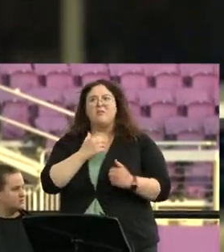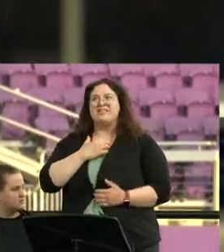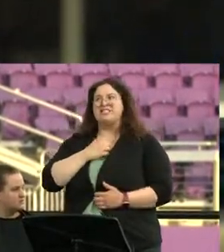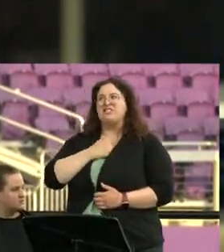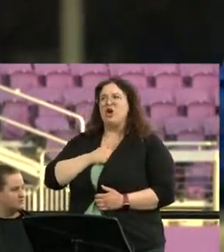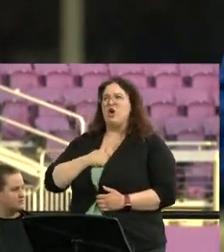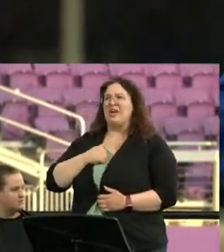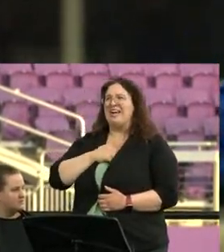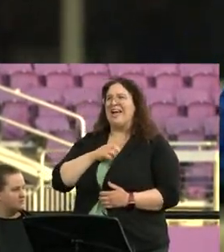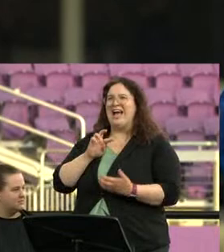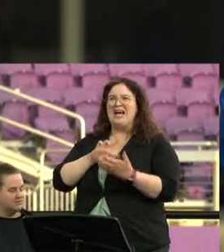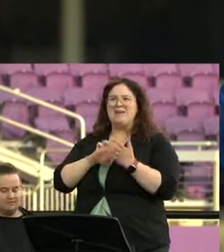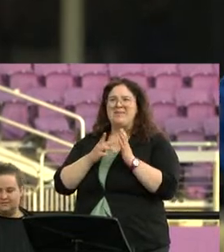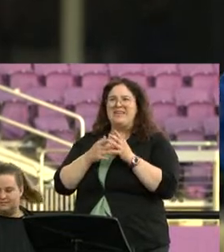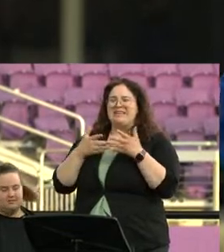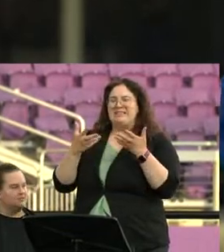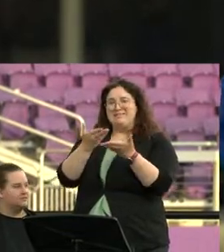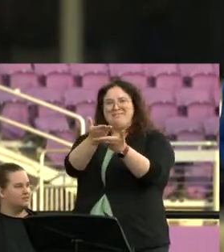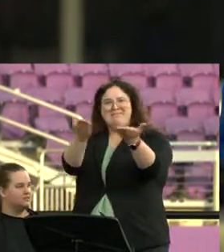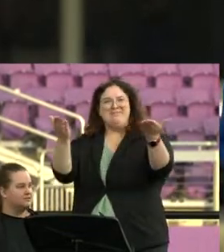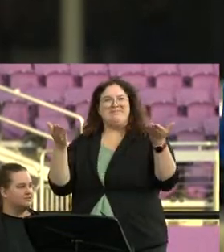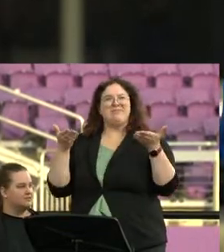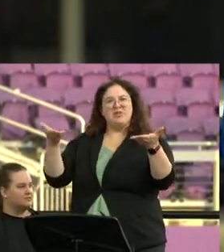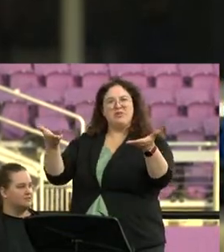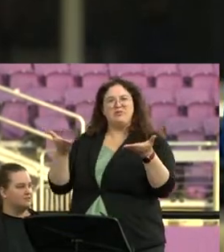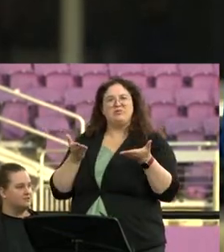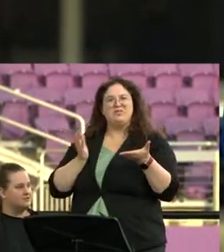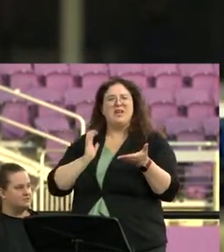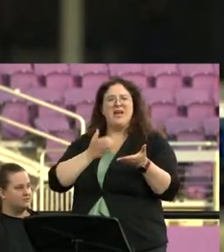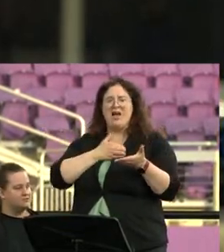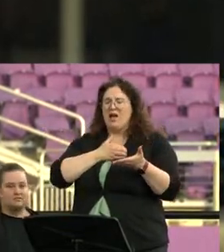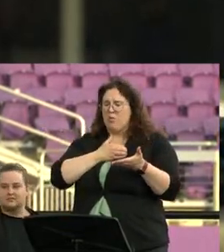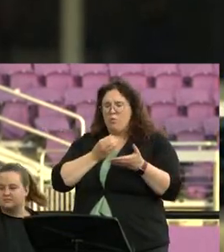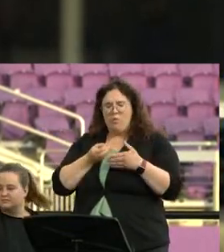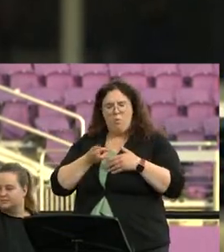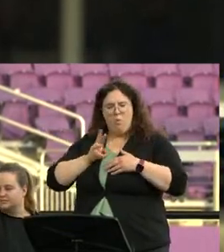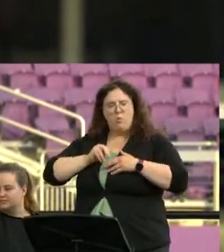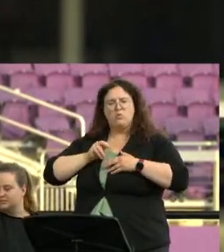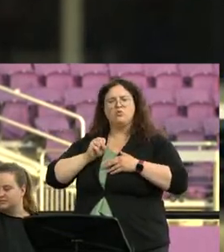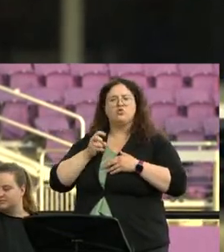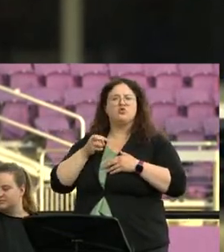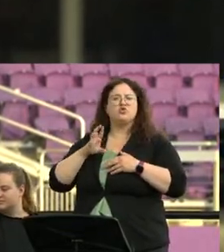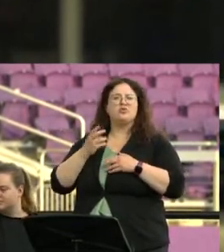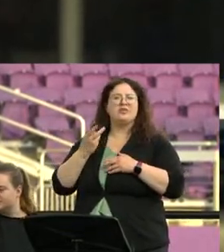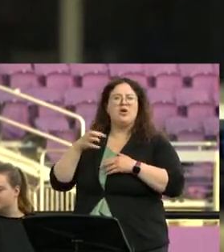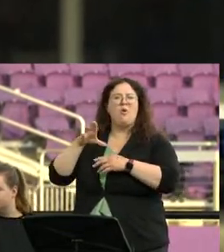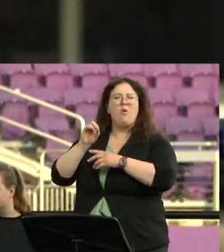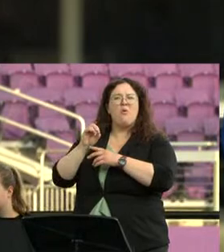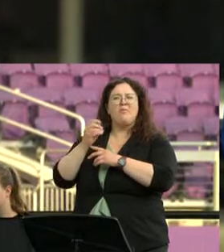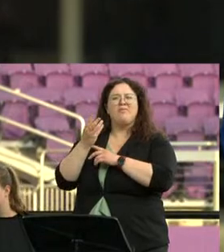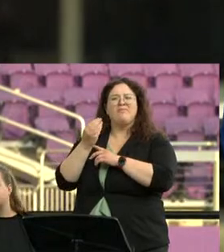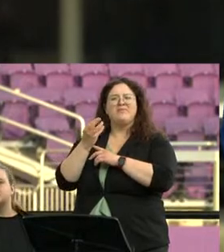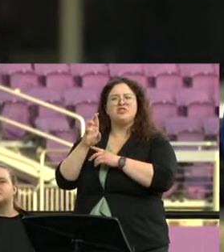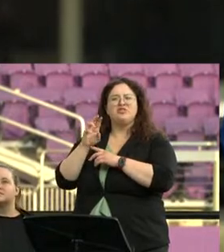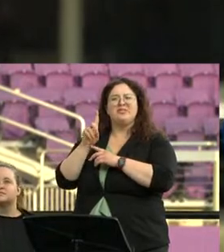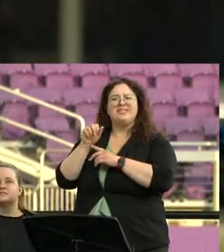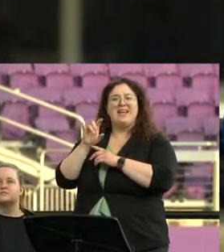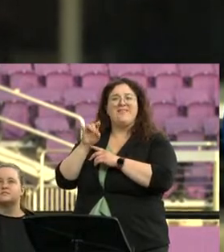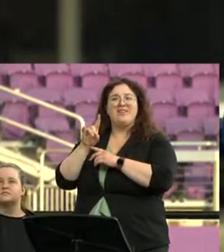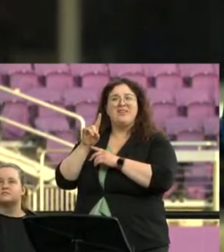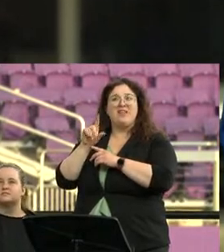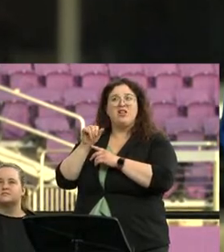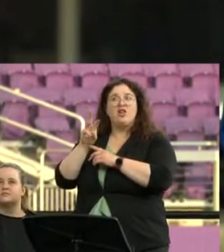I mean, ladies and gentlemen, introducing our very own superhero, Mr. David Law, who goes by that name